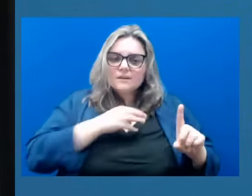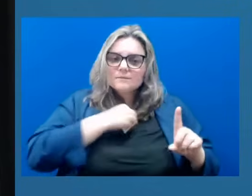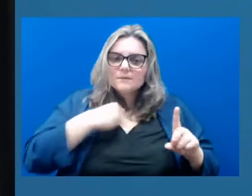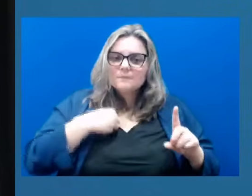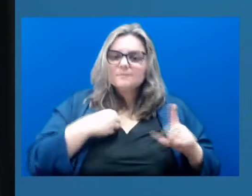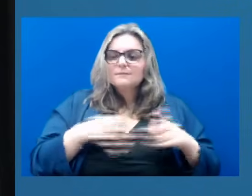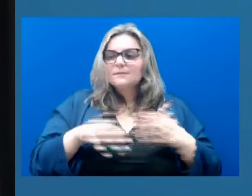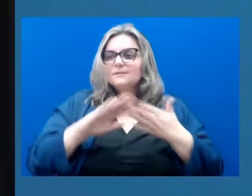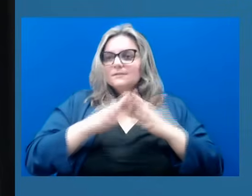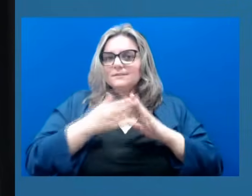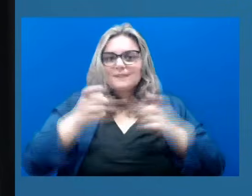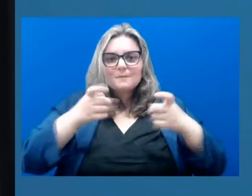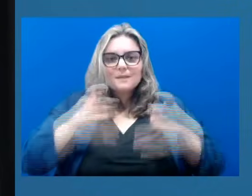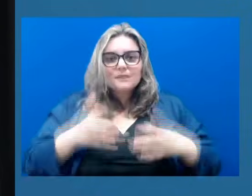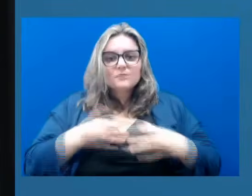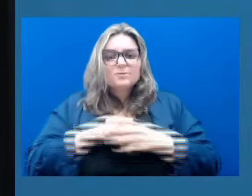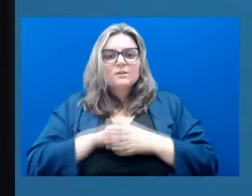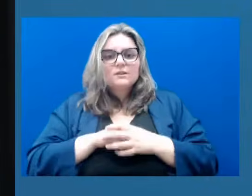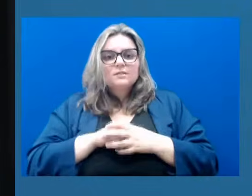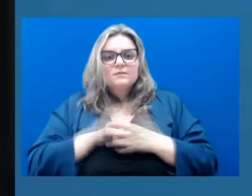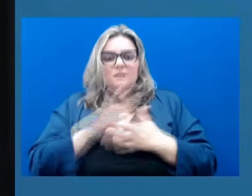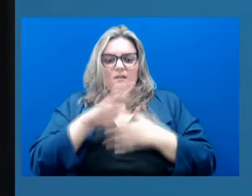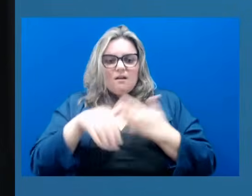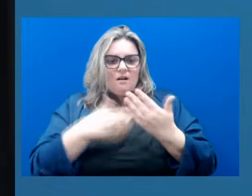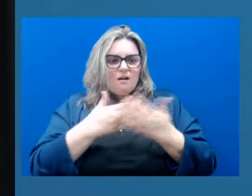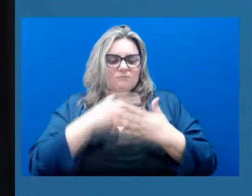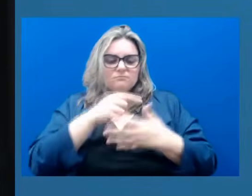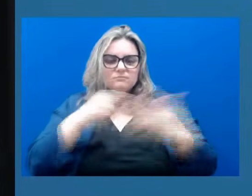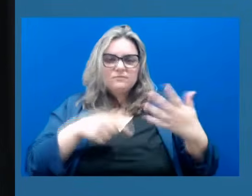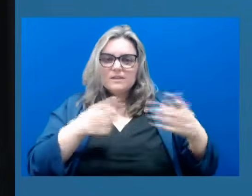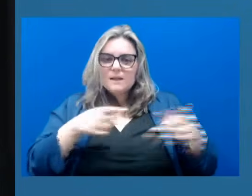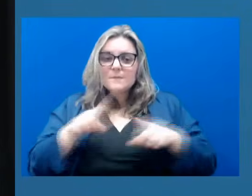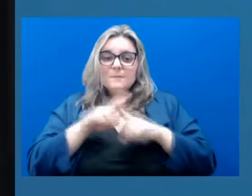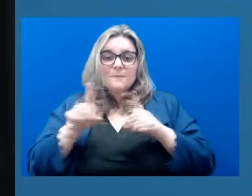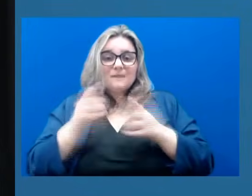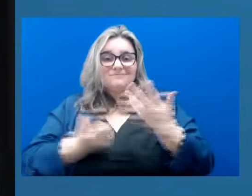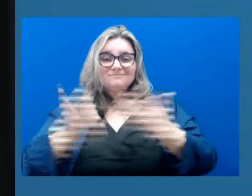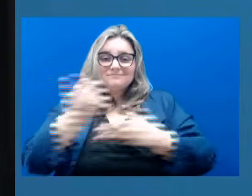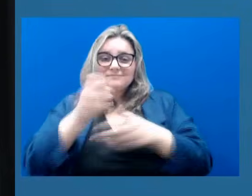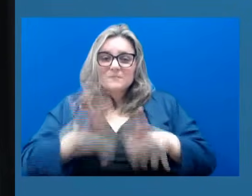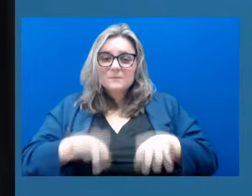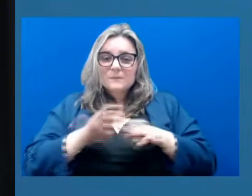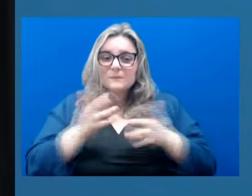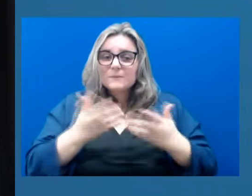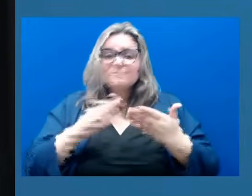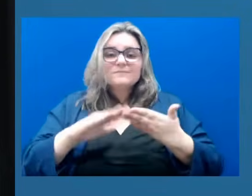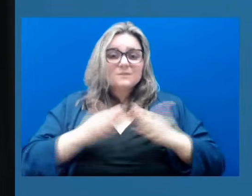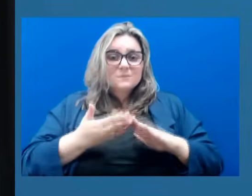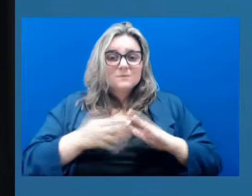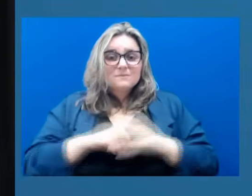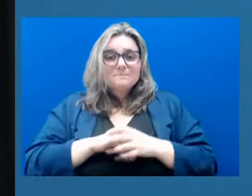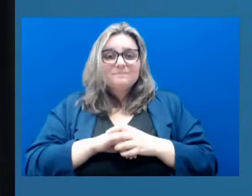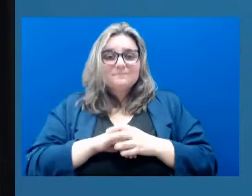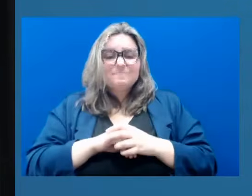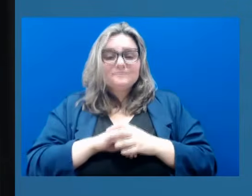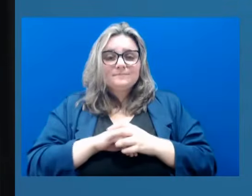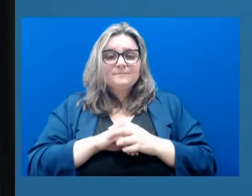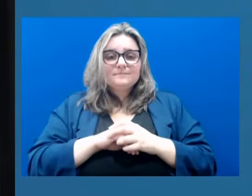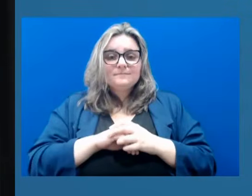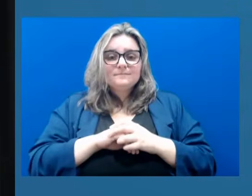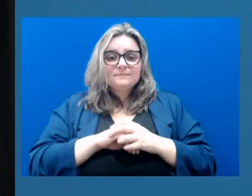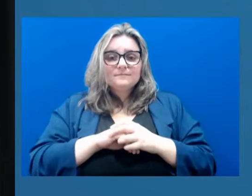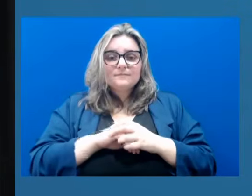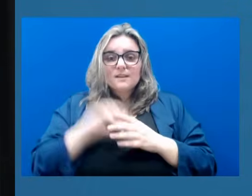things that happened, but more importantly, the community and the voices of the community that continue to be heard. Governor Hochul,